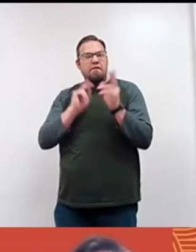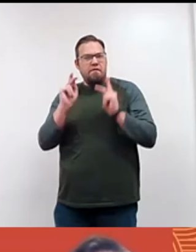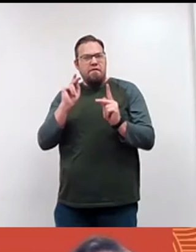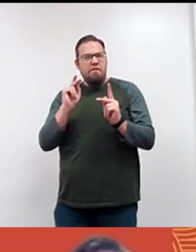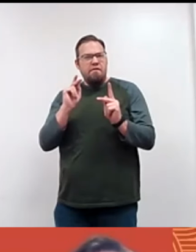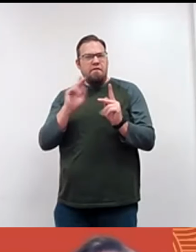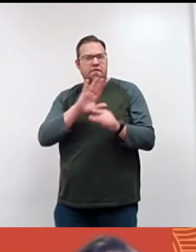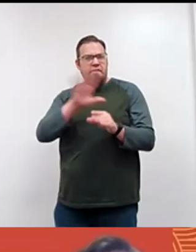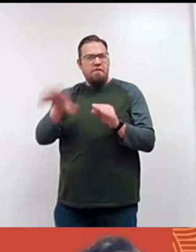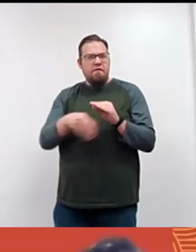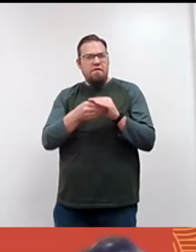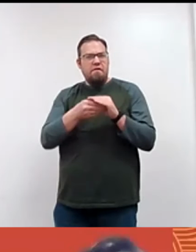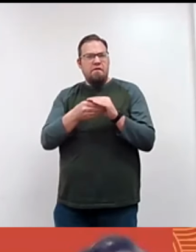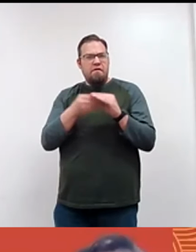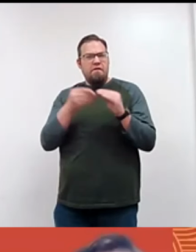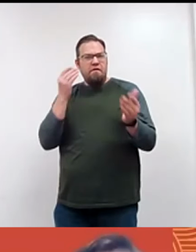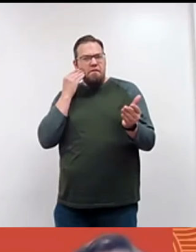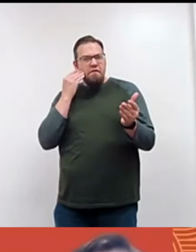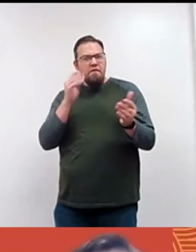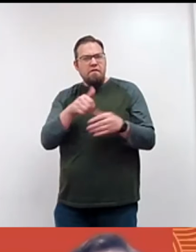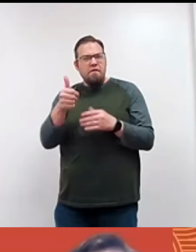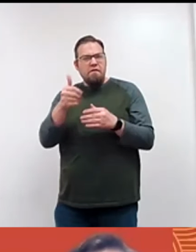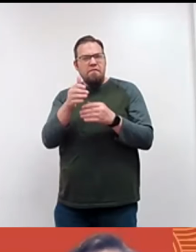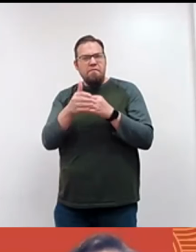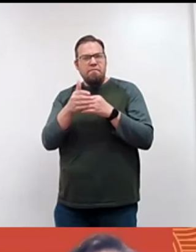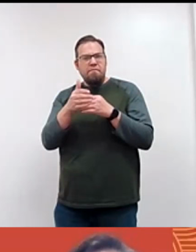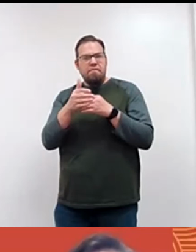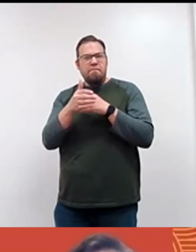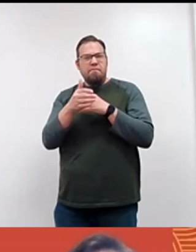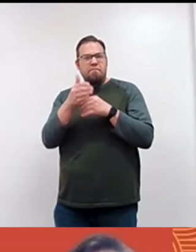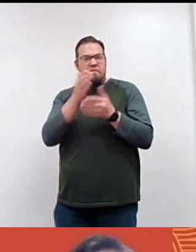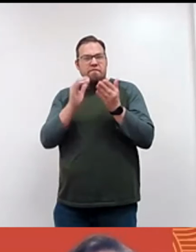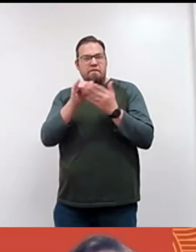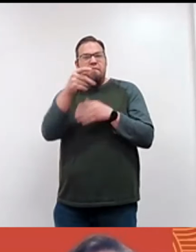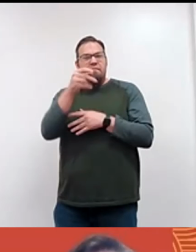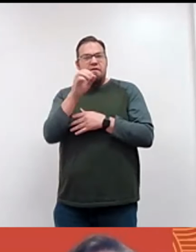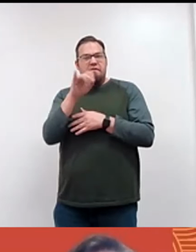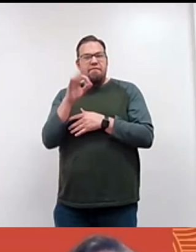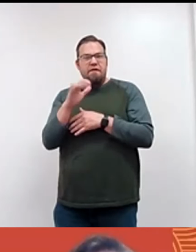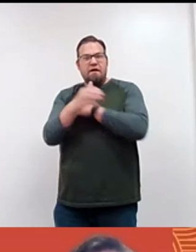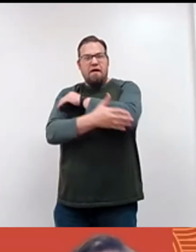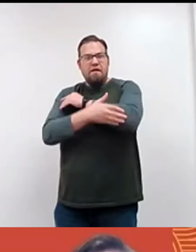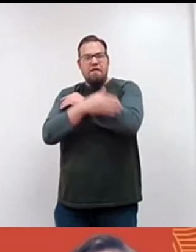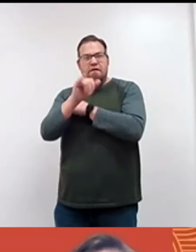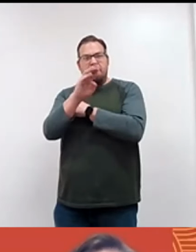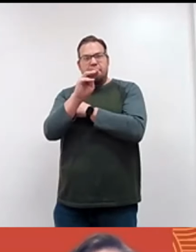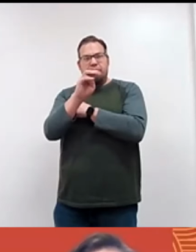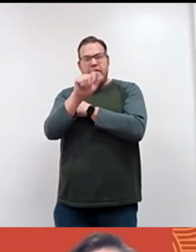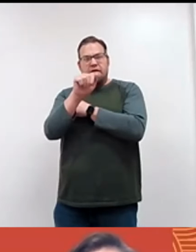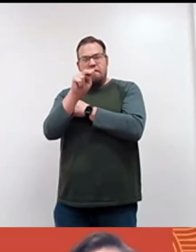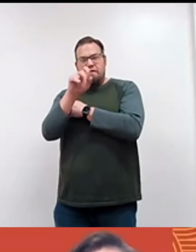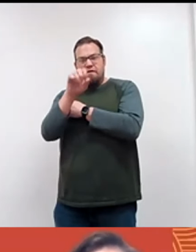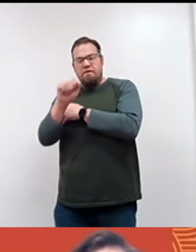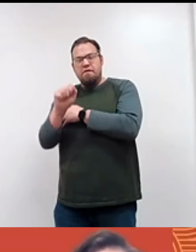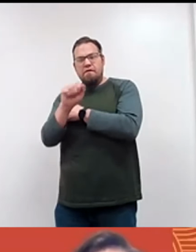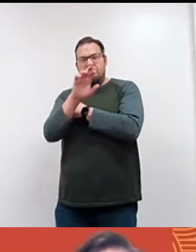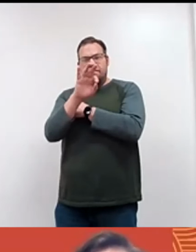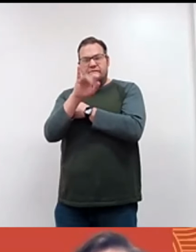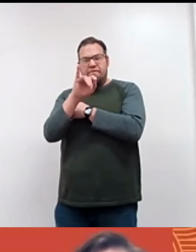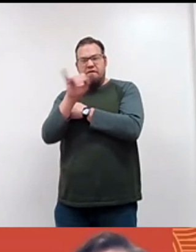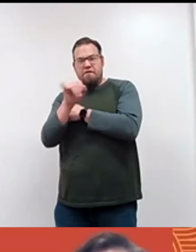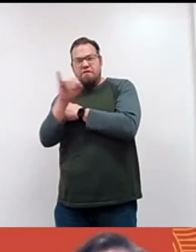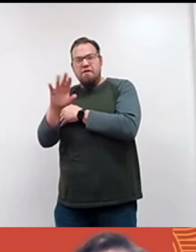to add into that, you know, another part of the Pacific Islands is Melanesia, which is Fiji, Vanuatu, Solomon Islands, Papua